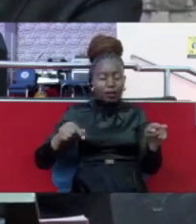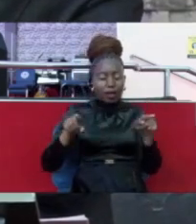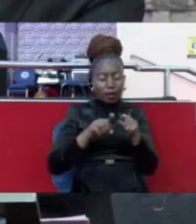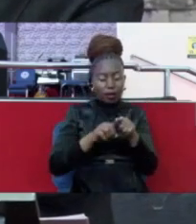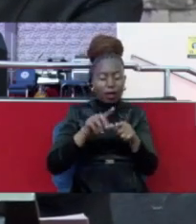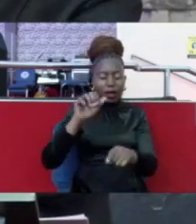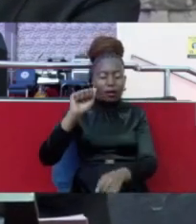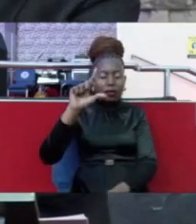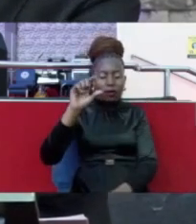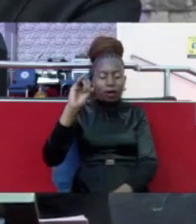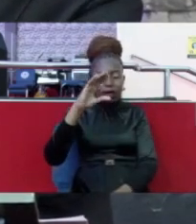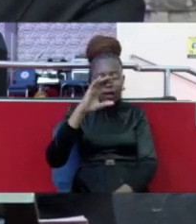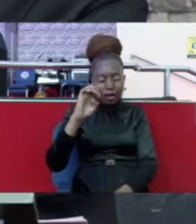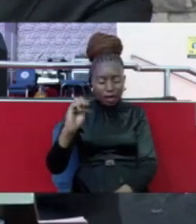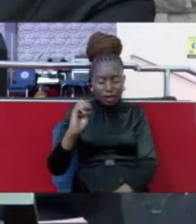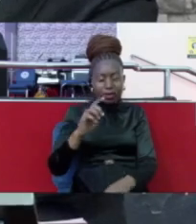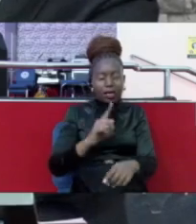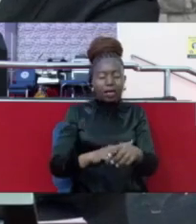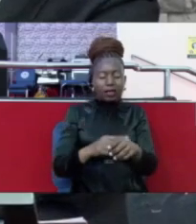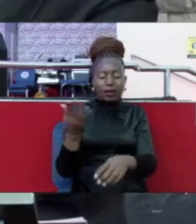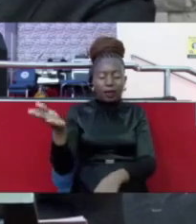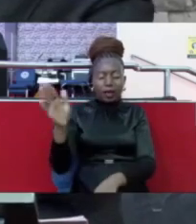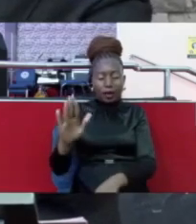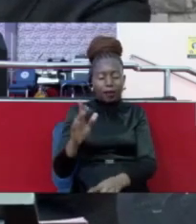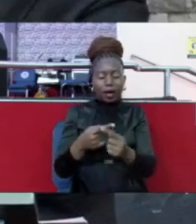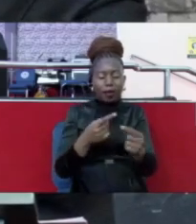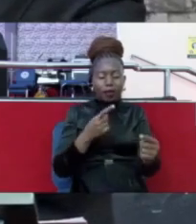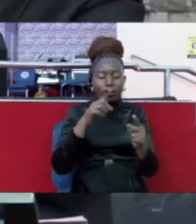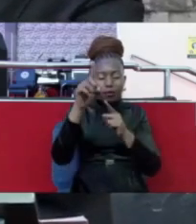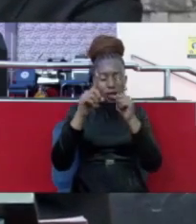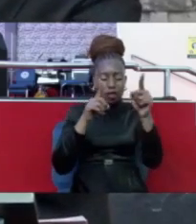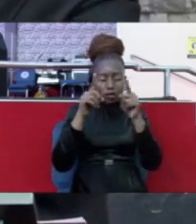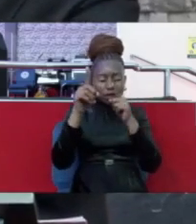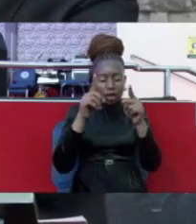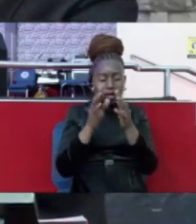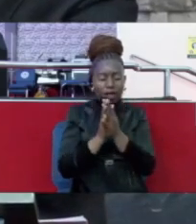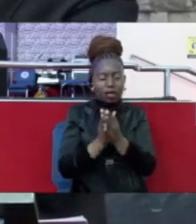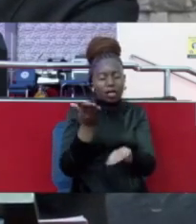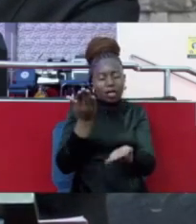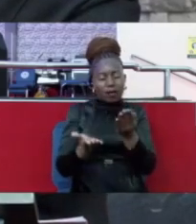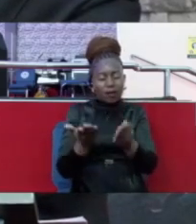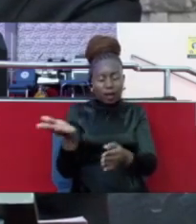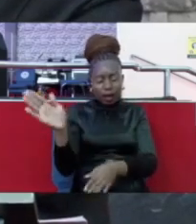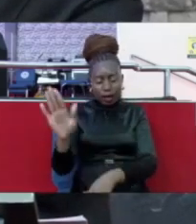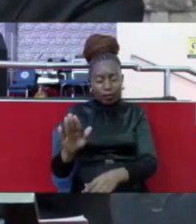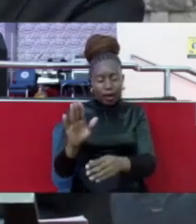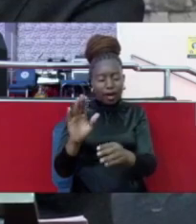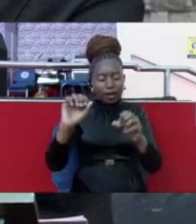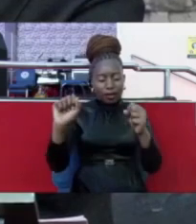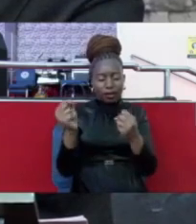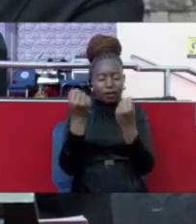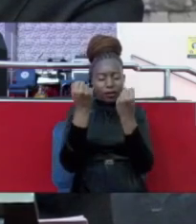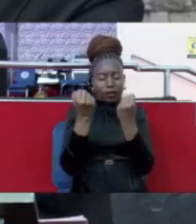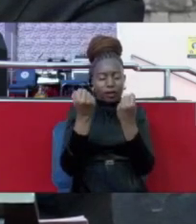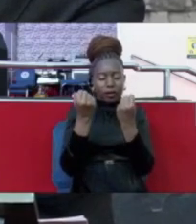Mchungaji Alice. As they return from their trip this week. Wanaporudi toka kanisani Jumatatu. May they come back safely. Tunaomba kwamba waje